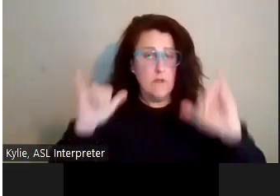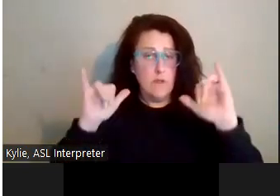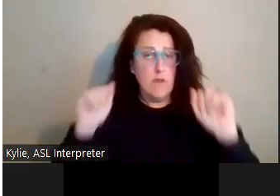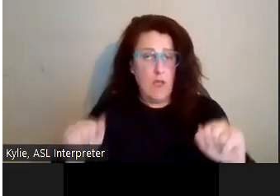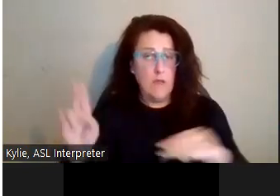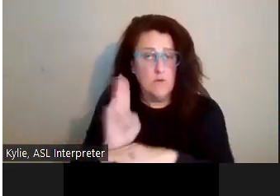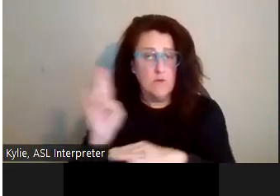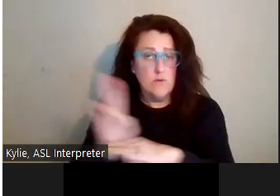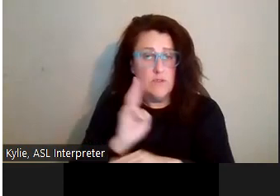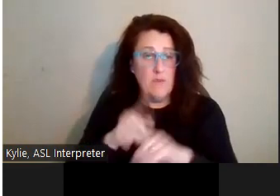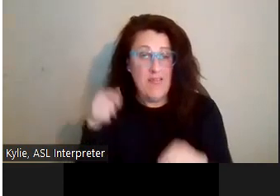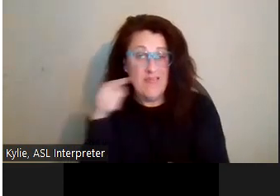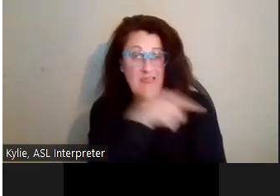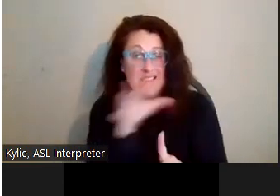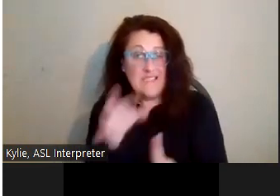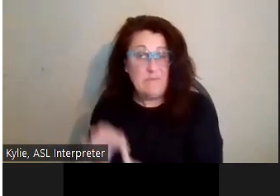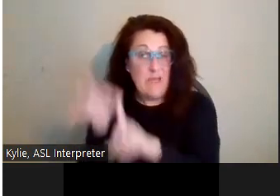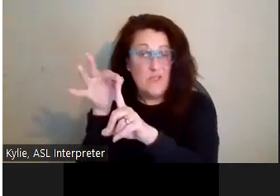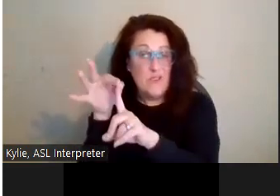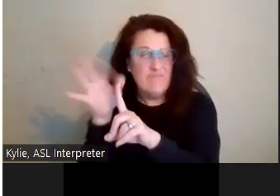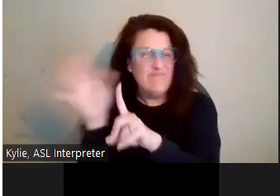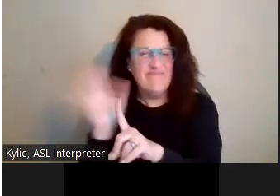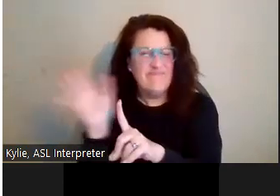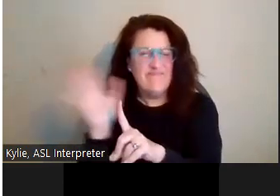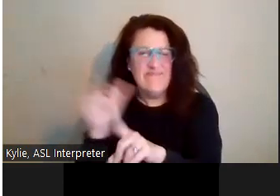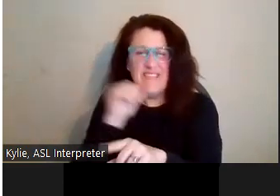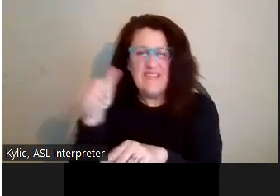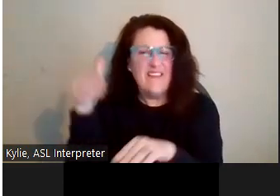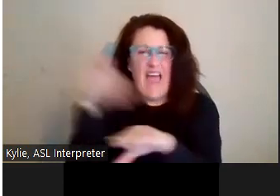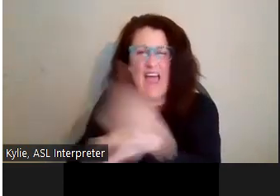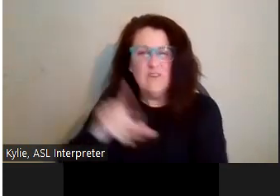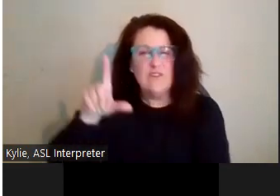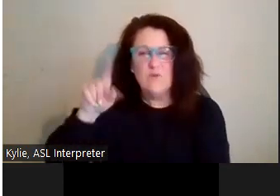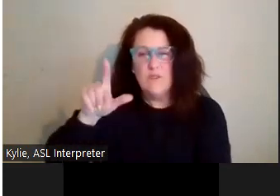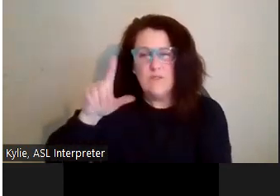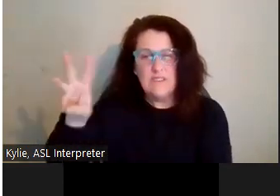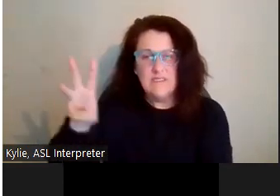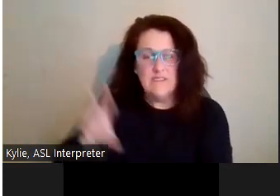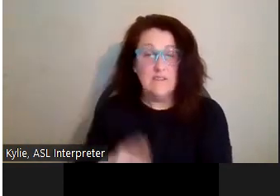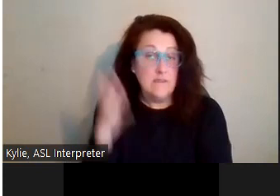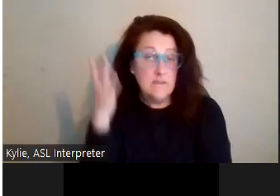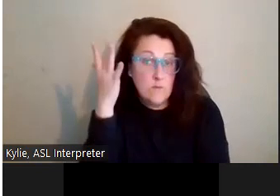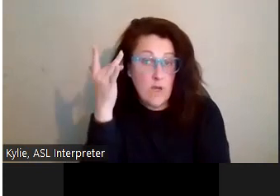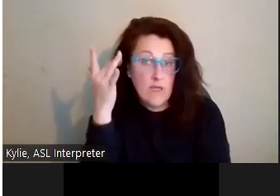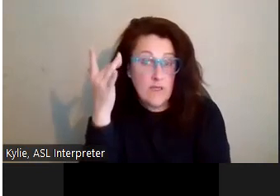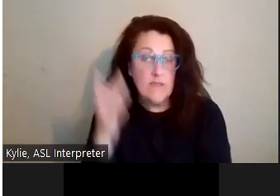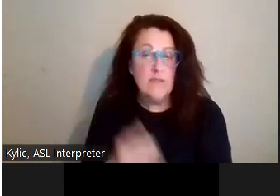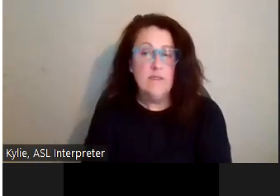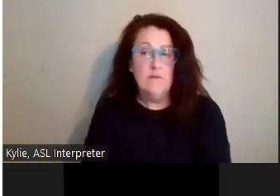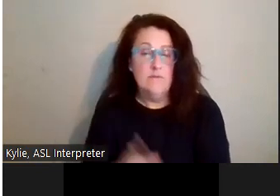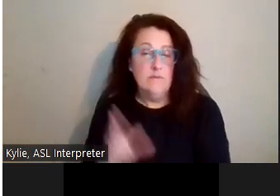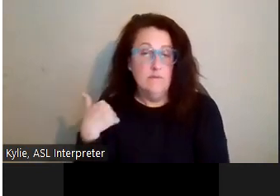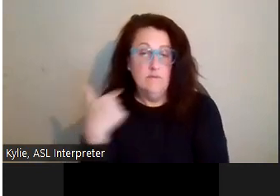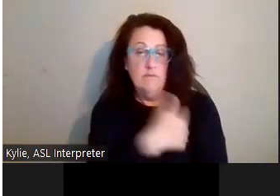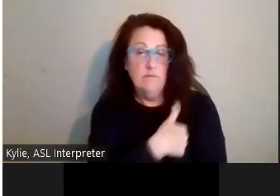one won't be until sometime after June 2026. The reason for that is we're demonstrating